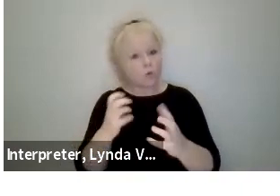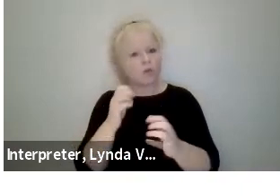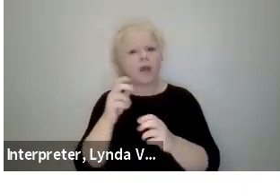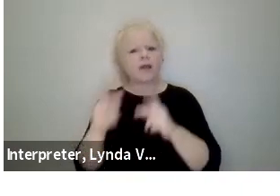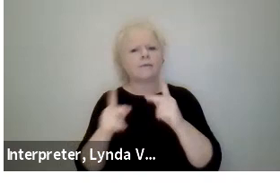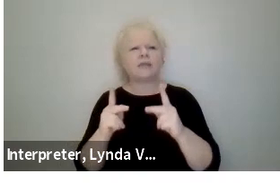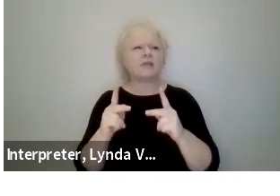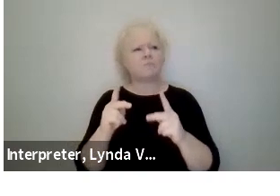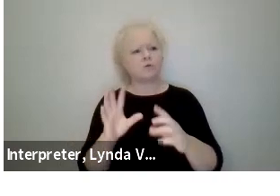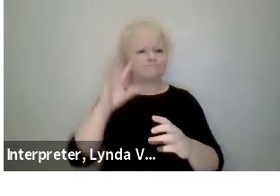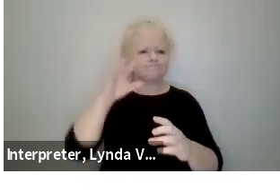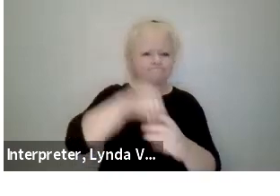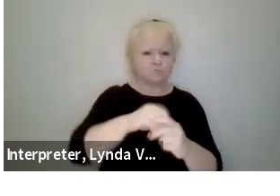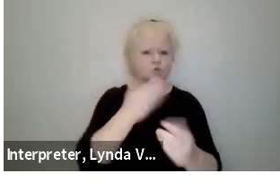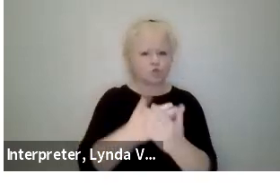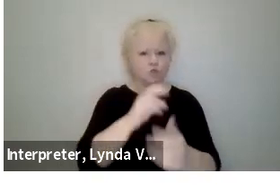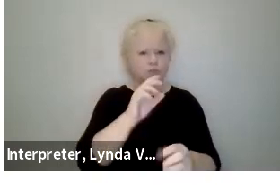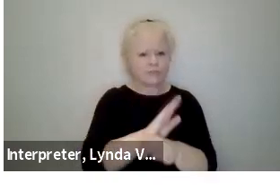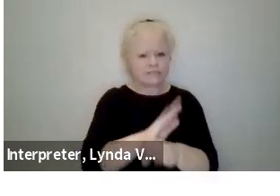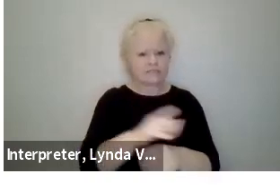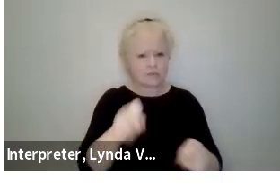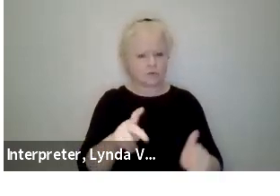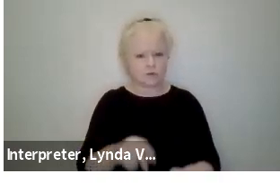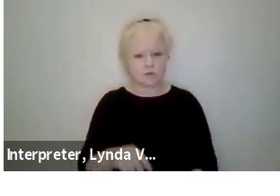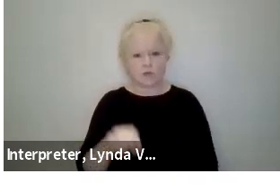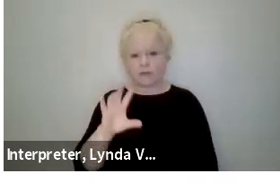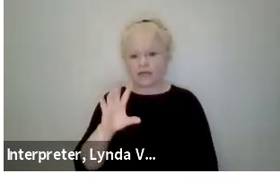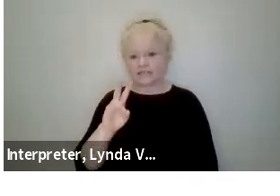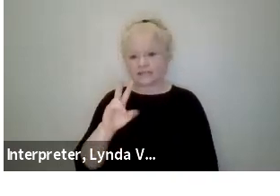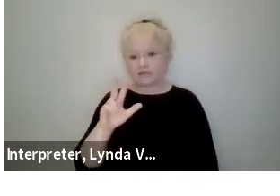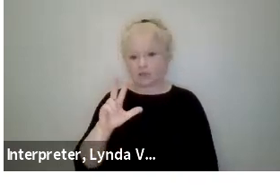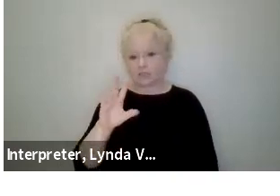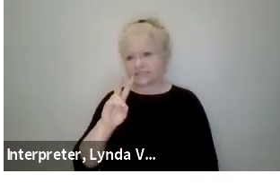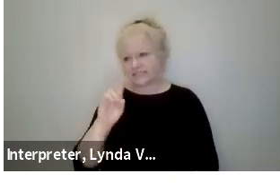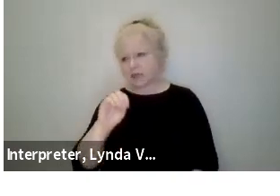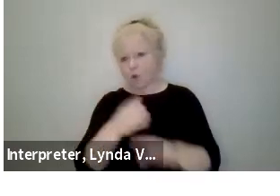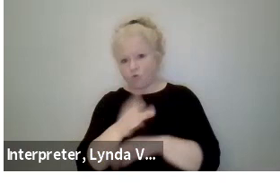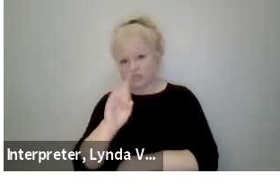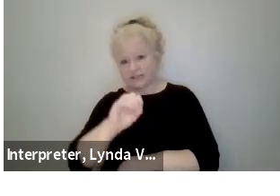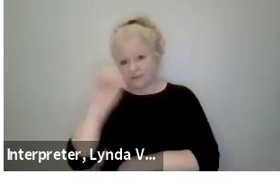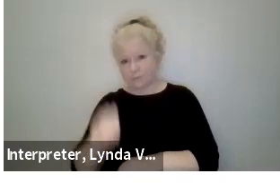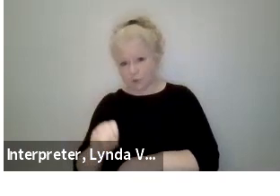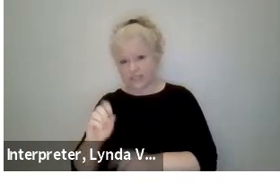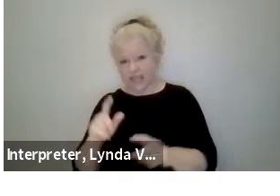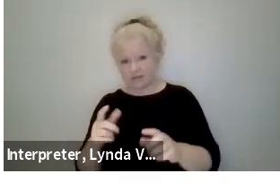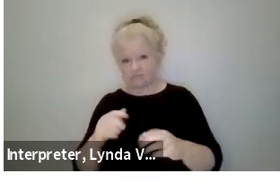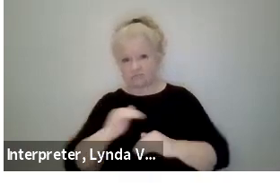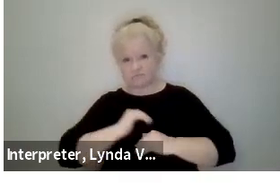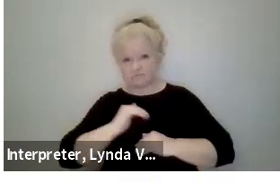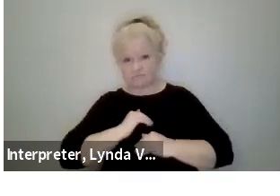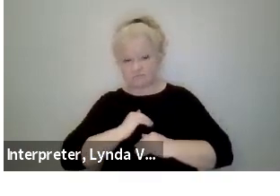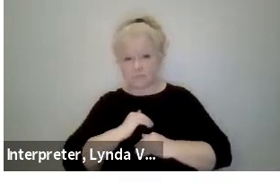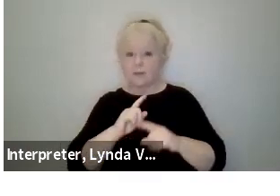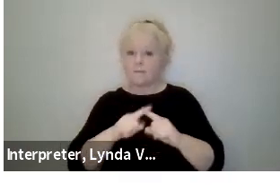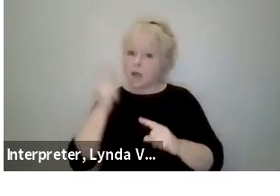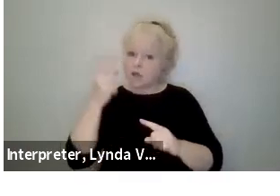about 70% of our projected year 3 first quarter goal. We, like everyone else, did have an impact due to